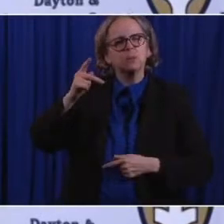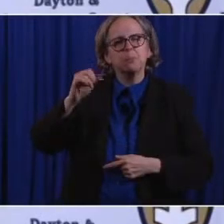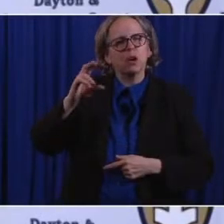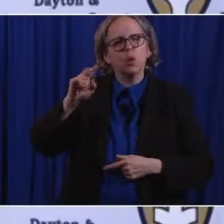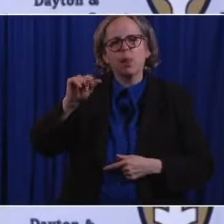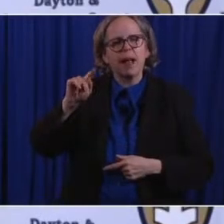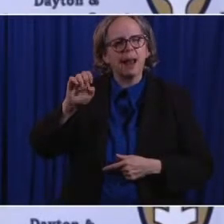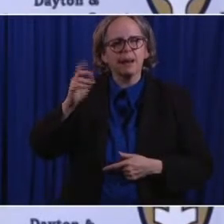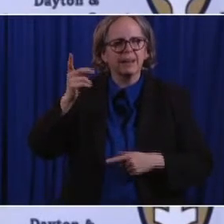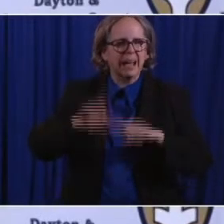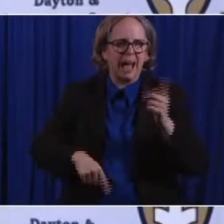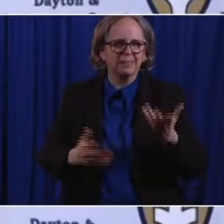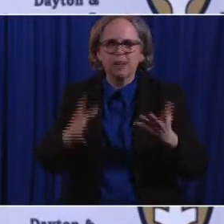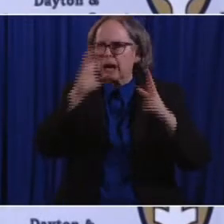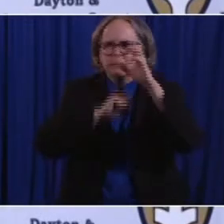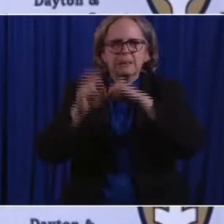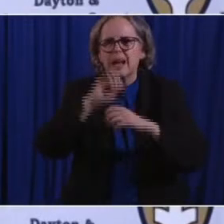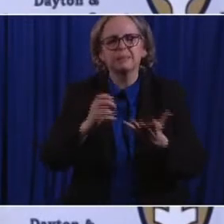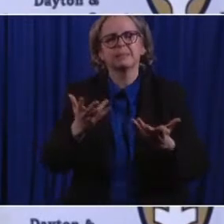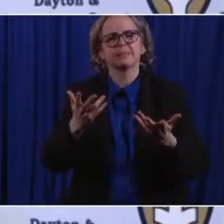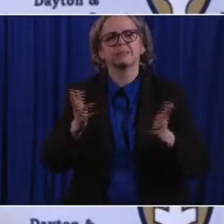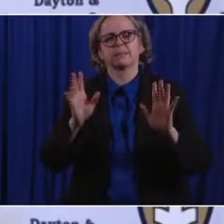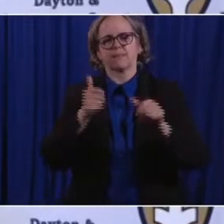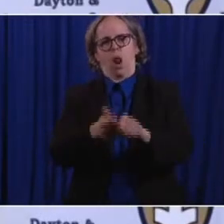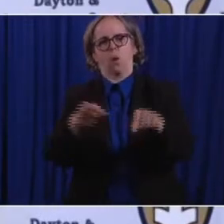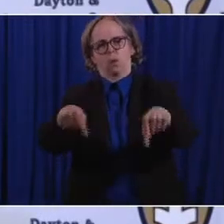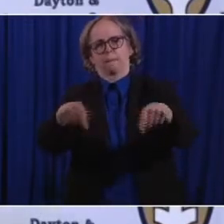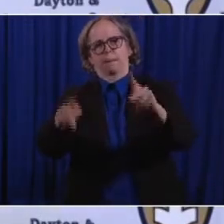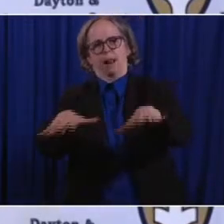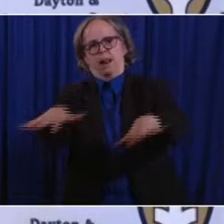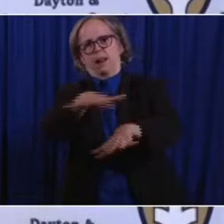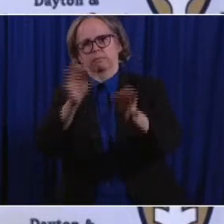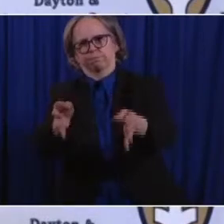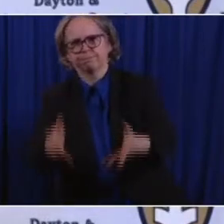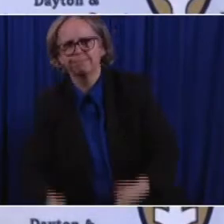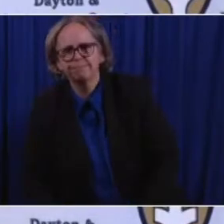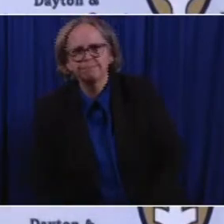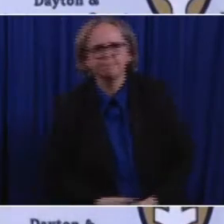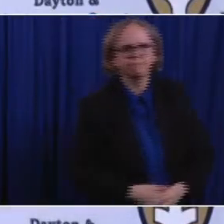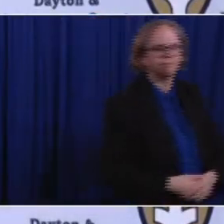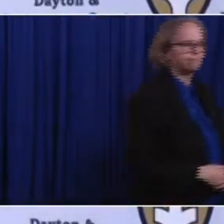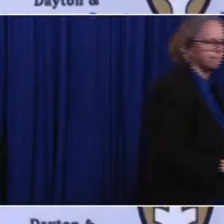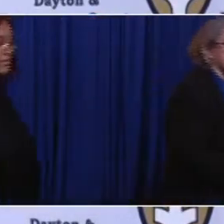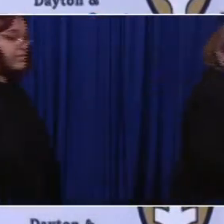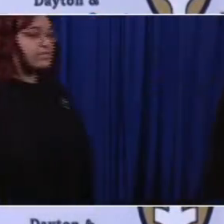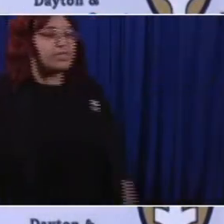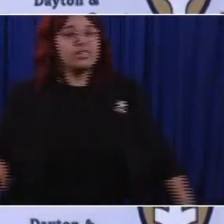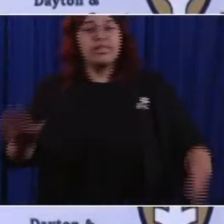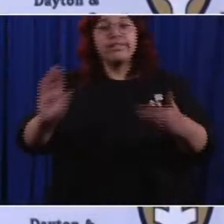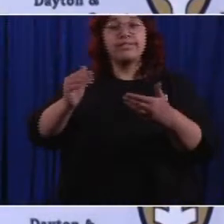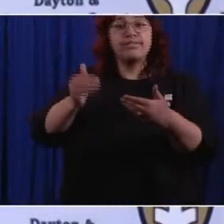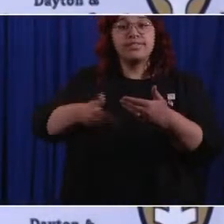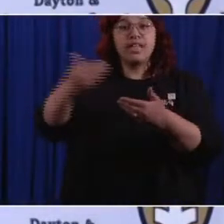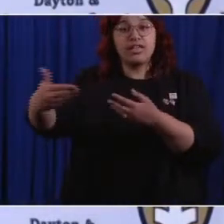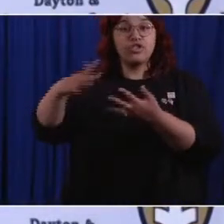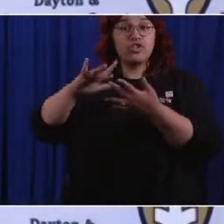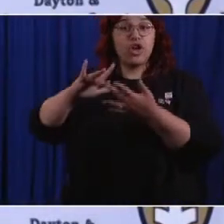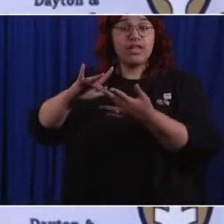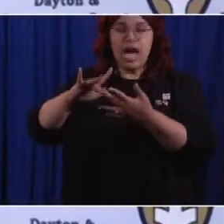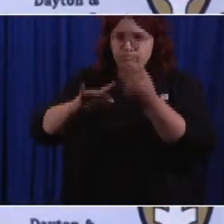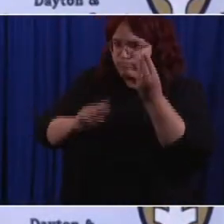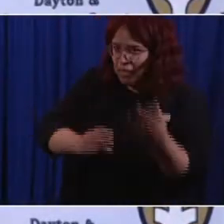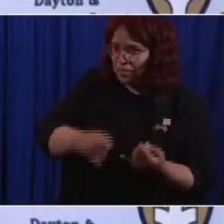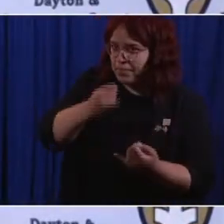it. Governor, next question is the last question for today, and it comes online from John London at WLWT in Cincinnati.